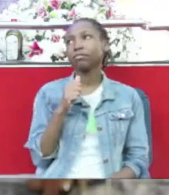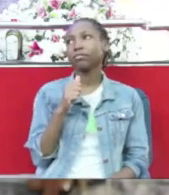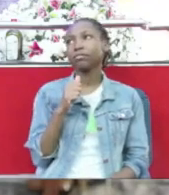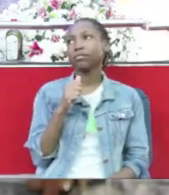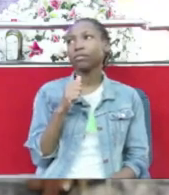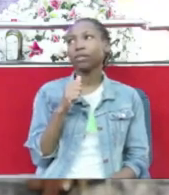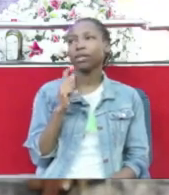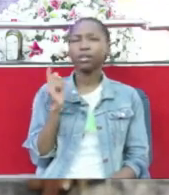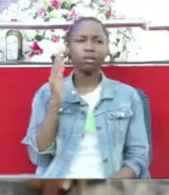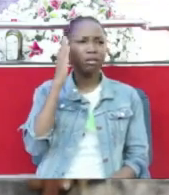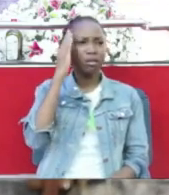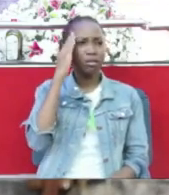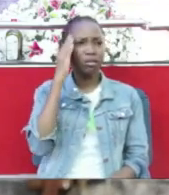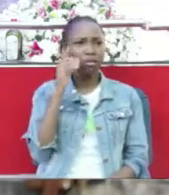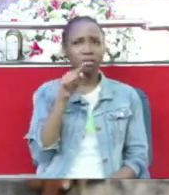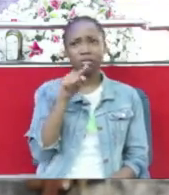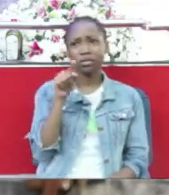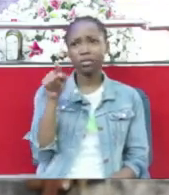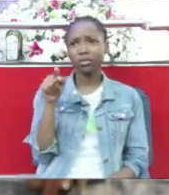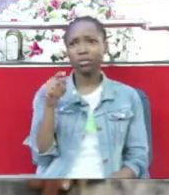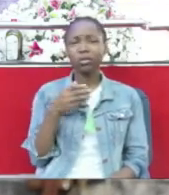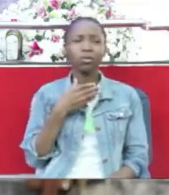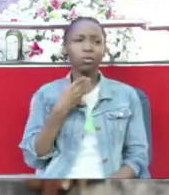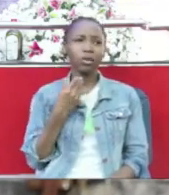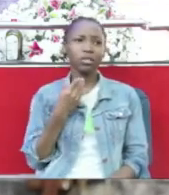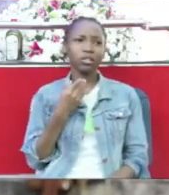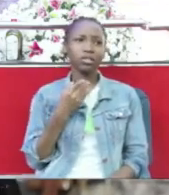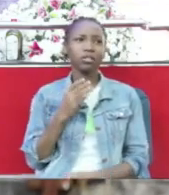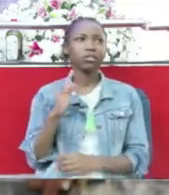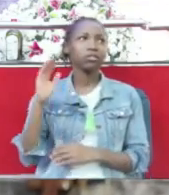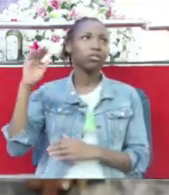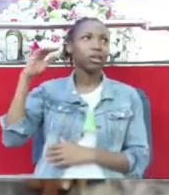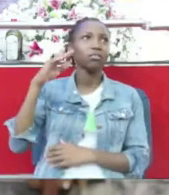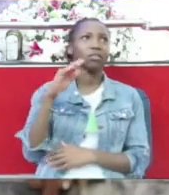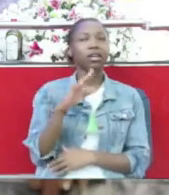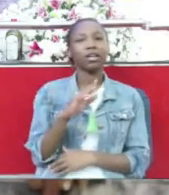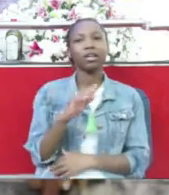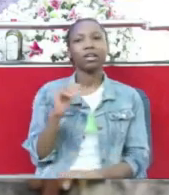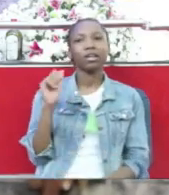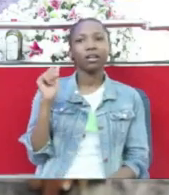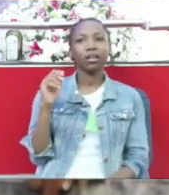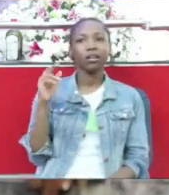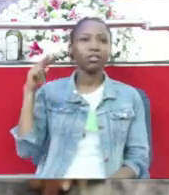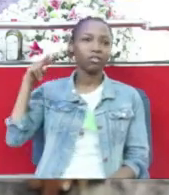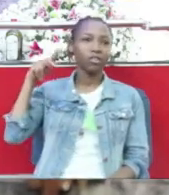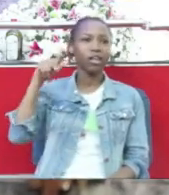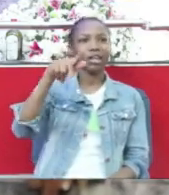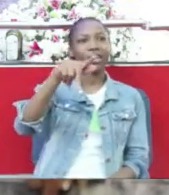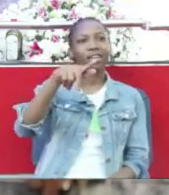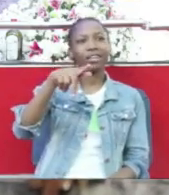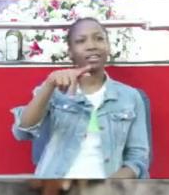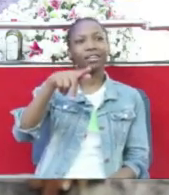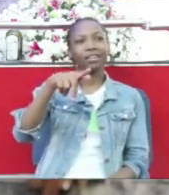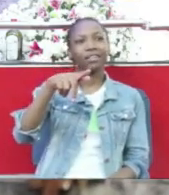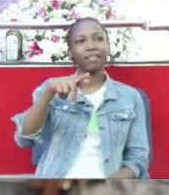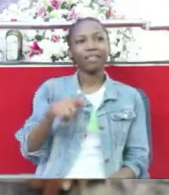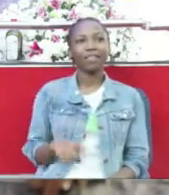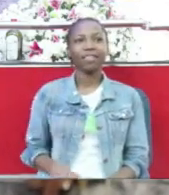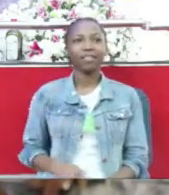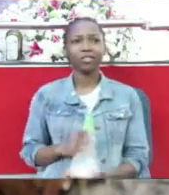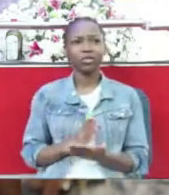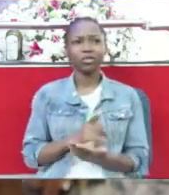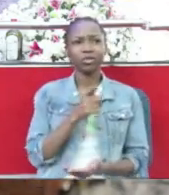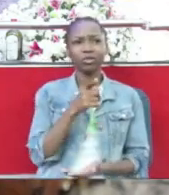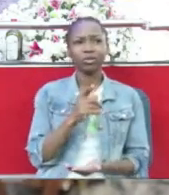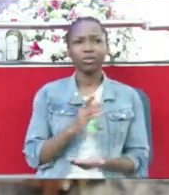to go majuu. May God bless you and his will be done. I won't pray that you go. I'll say his will be done because